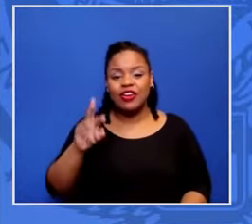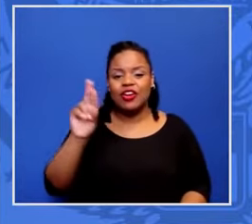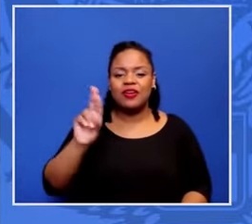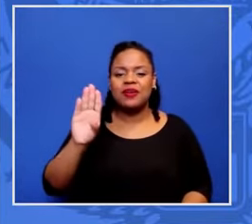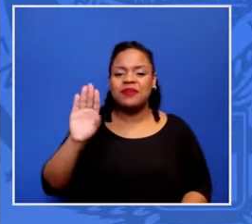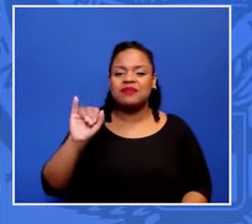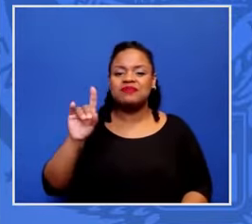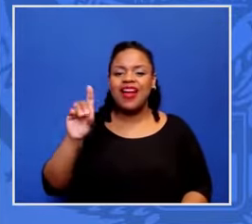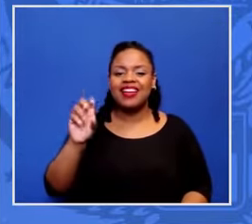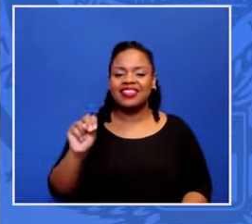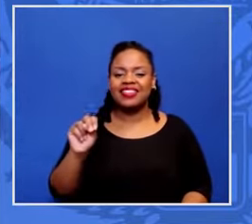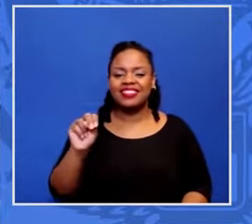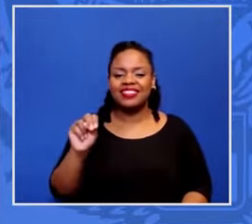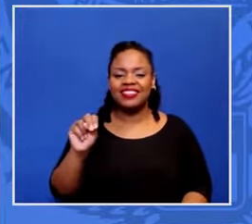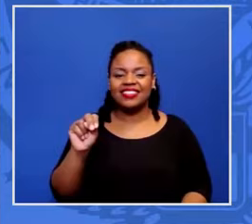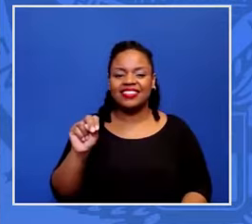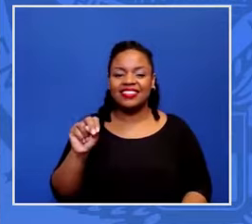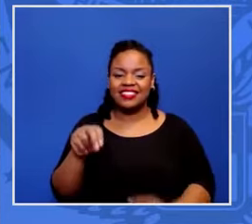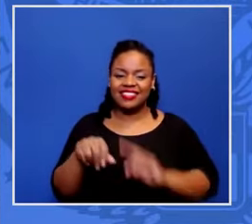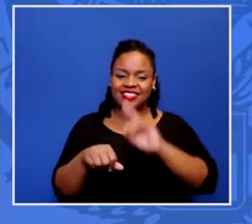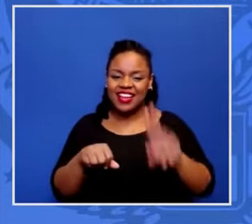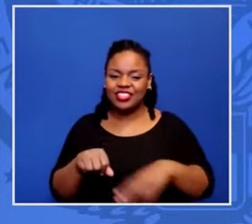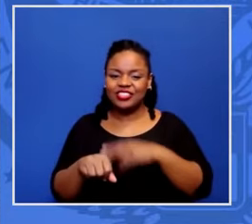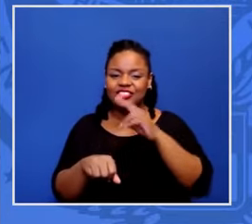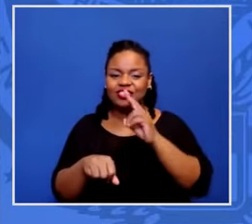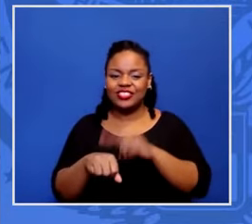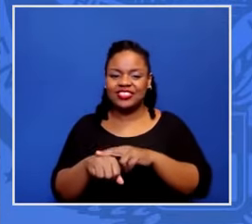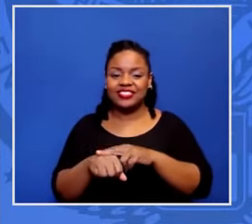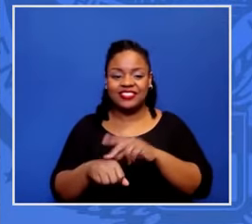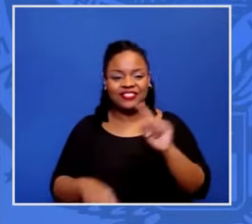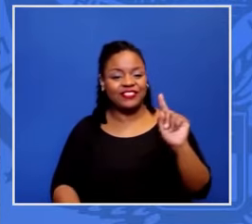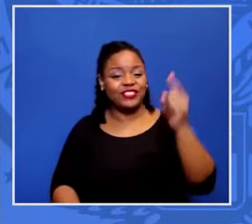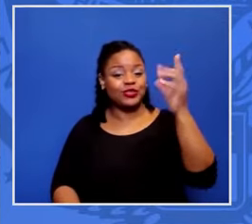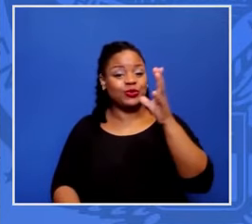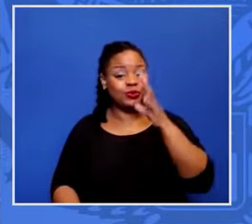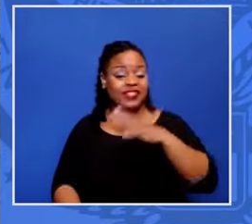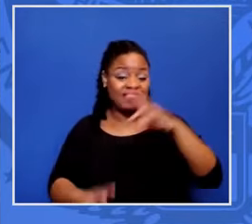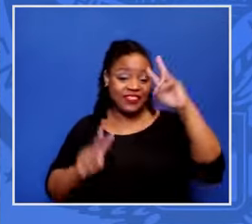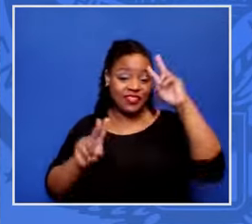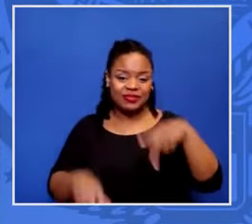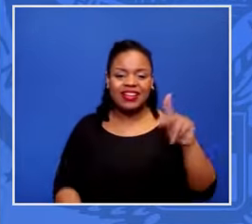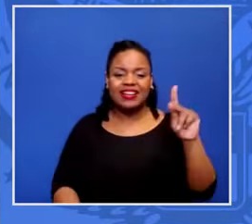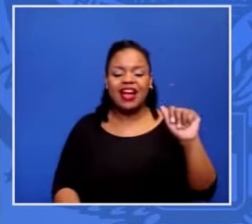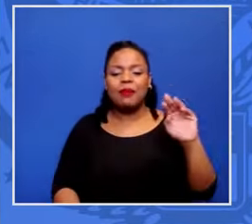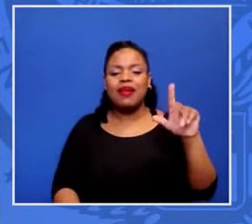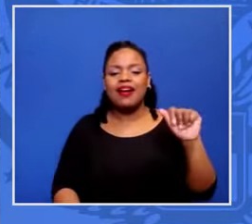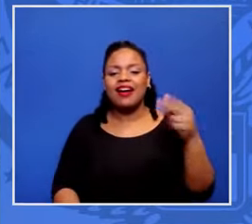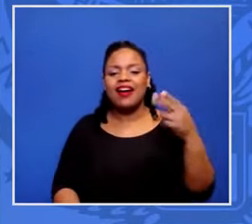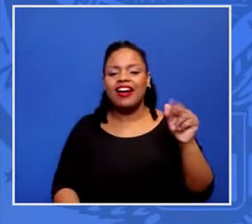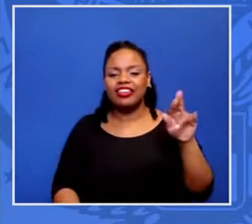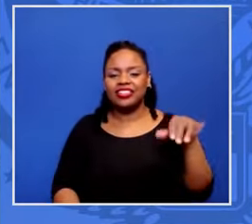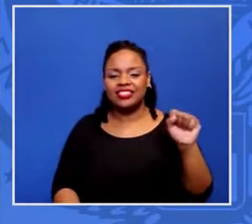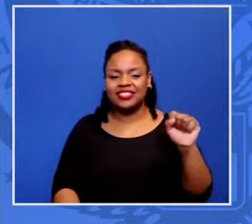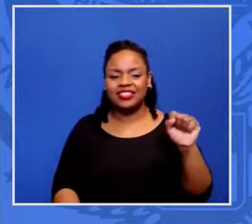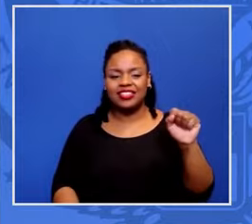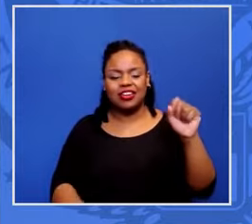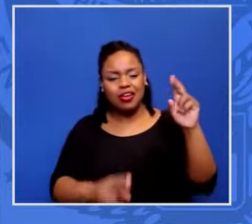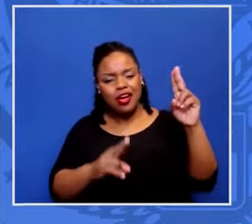President, Vice President Kamala Harris. It is the honor of our lives. An event that connects and unites Americans.